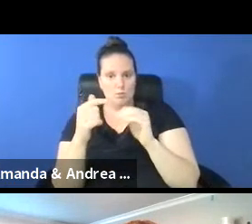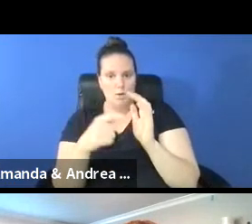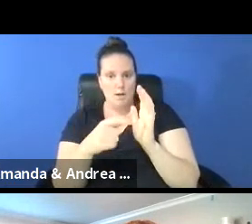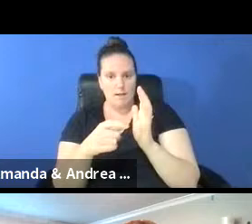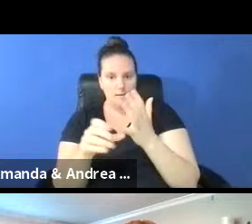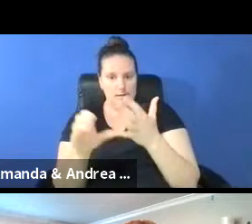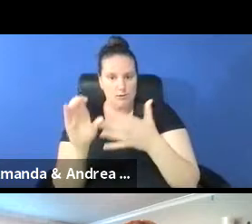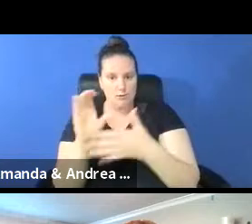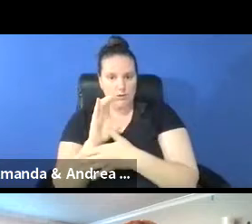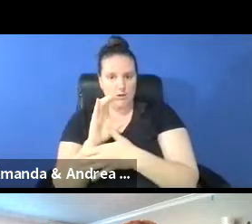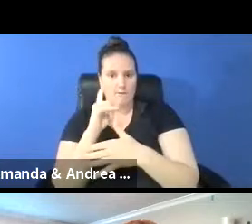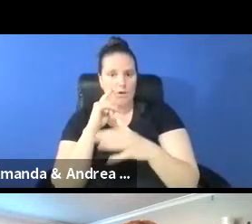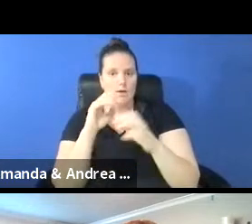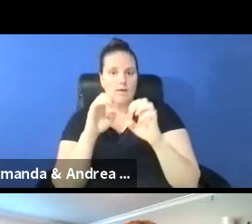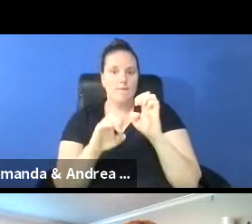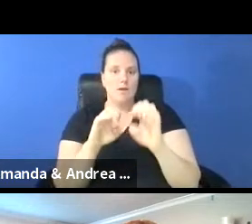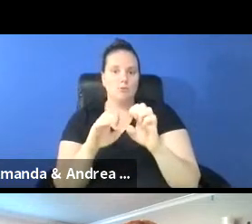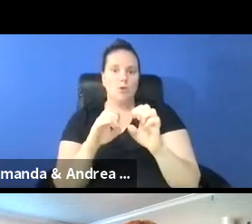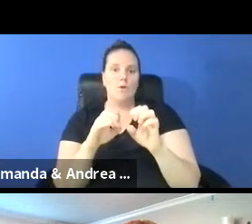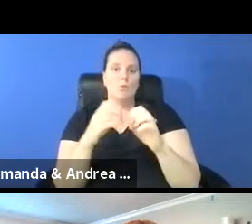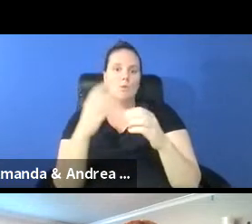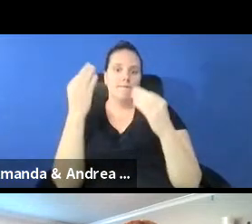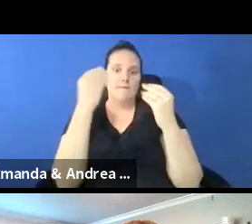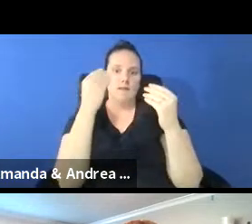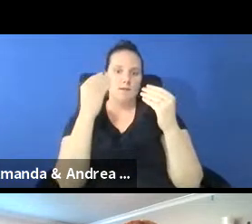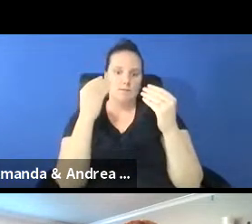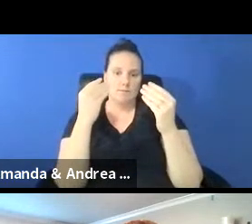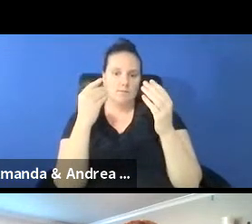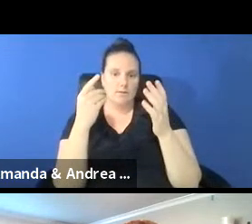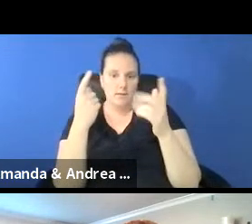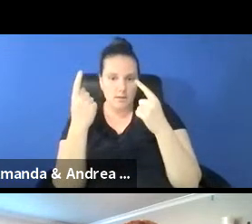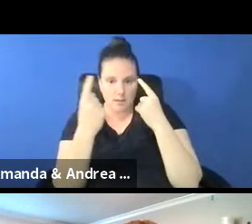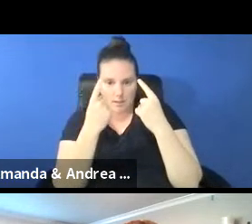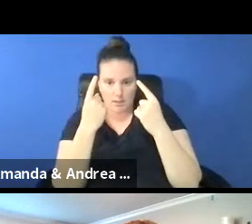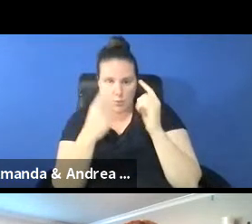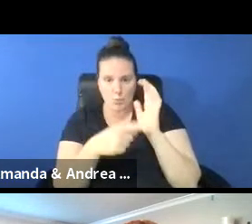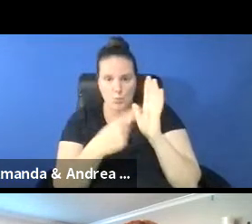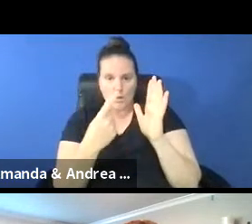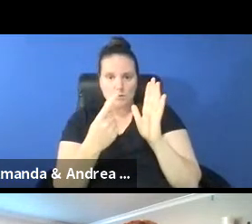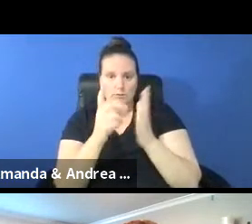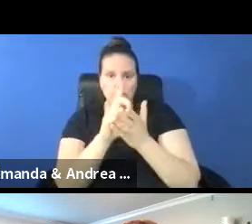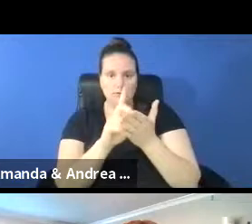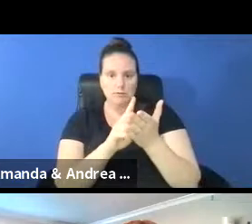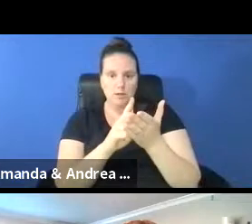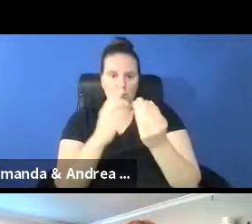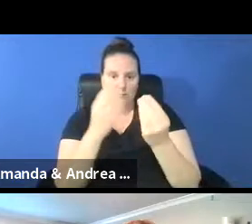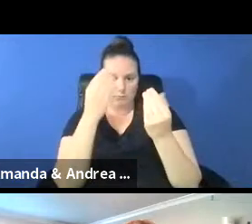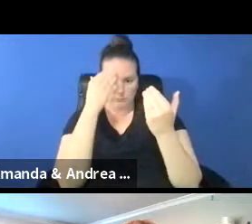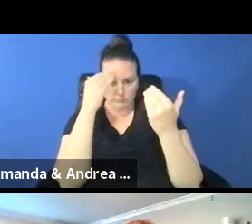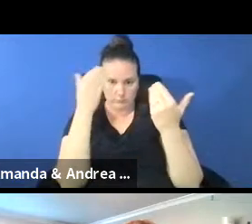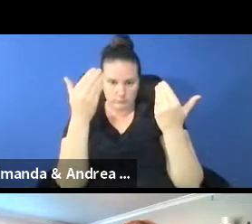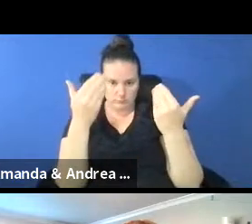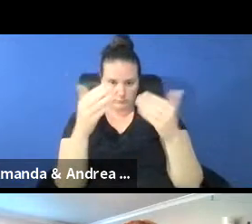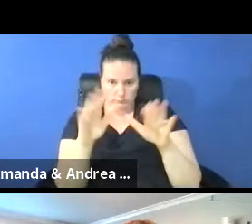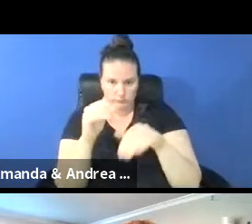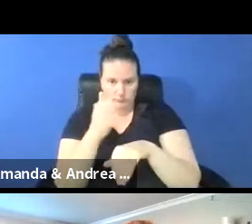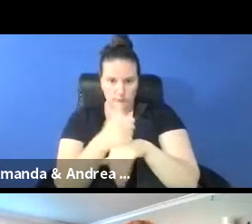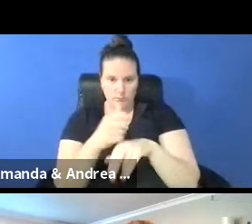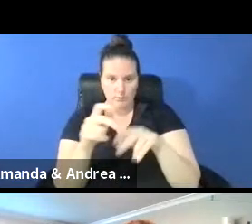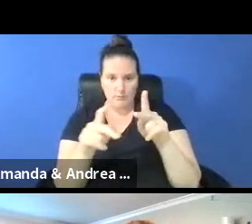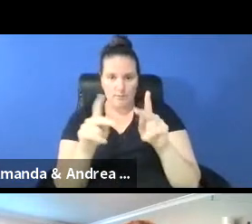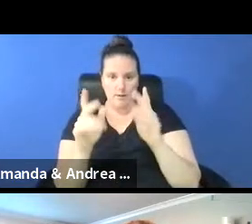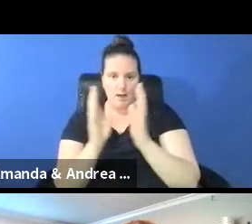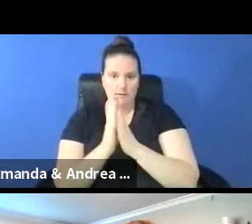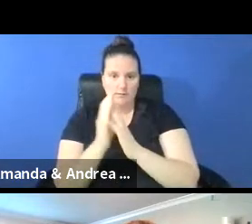as an evaluation for reflective thinking, so that once the design is being thought, people are asking